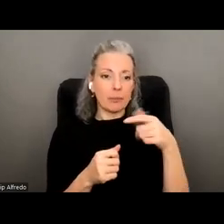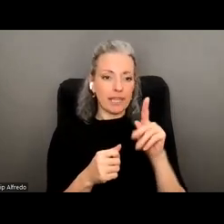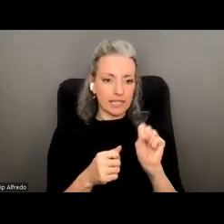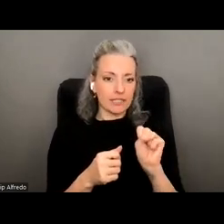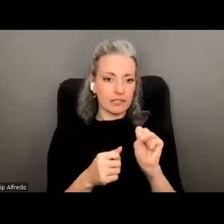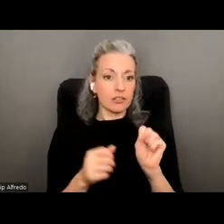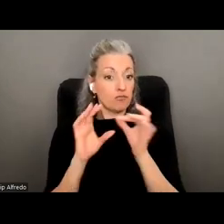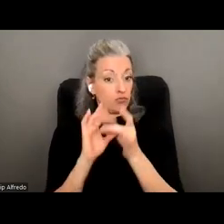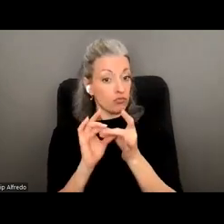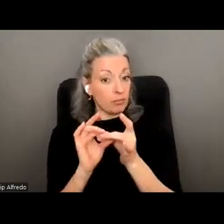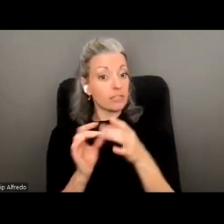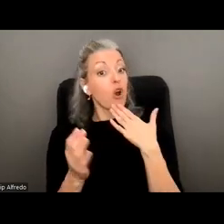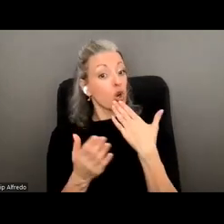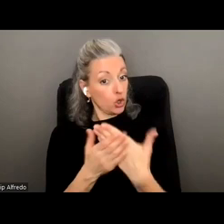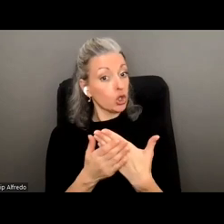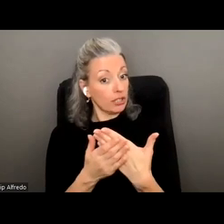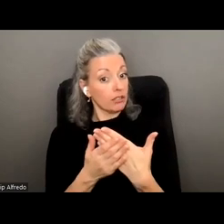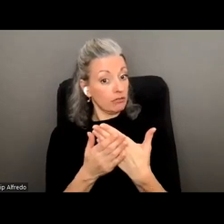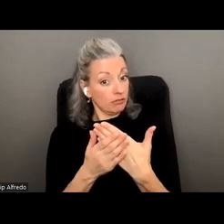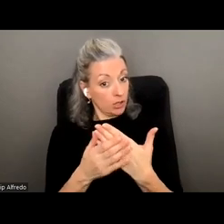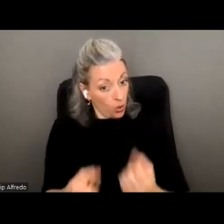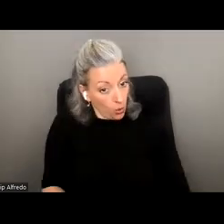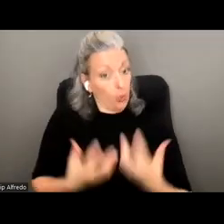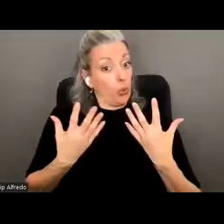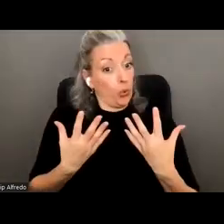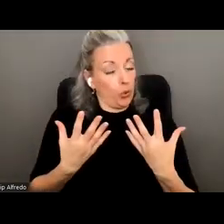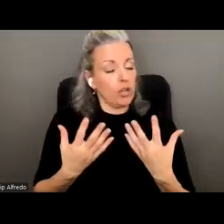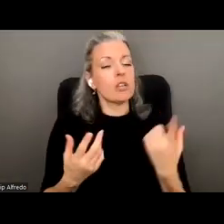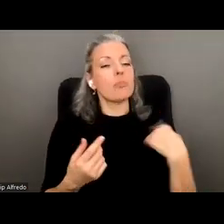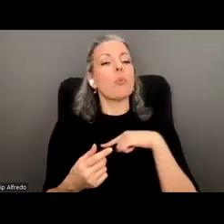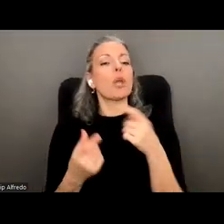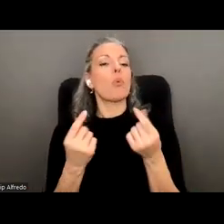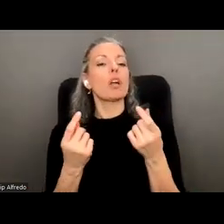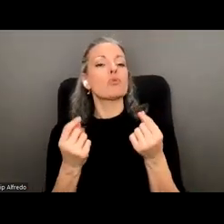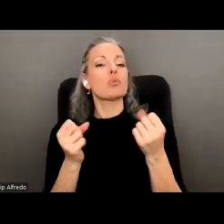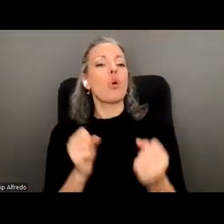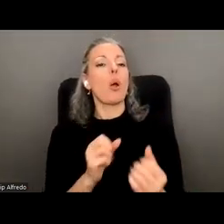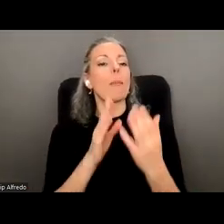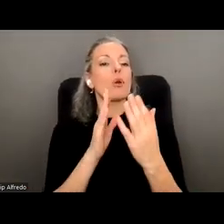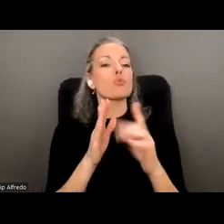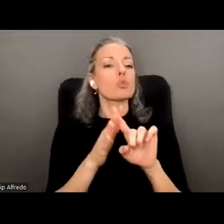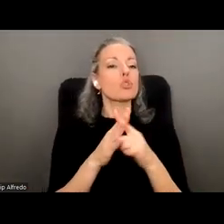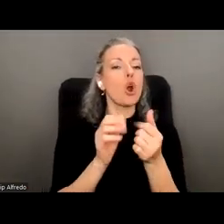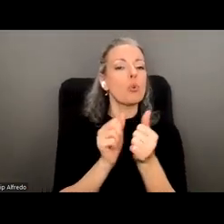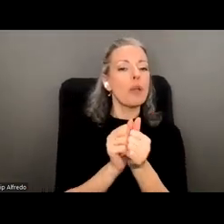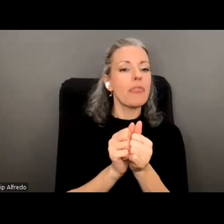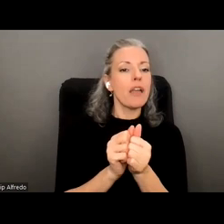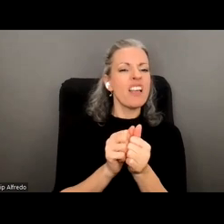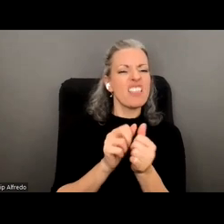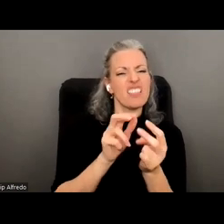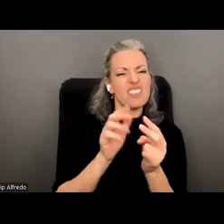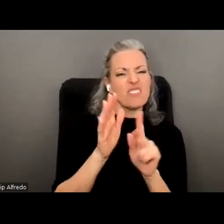are a good lift. So what we're doing is an iterative approach where we're getting started with the first couple of